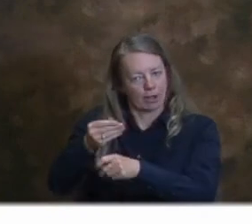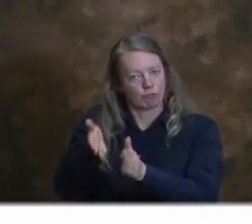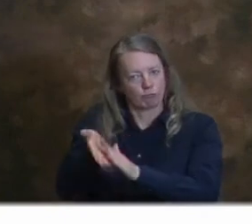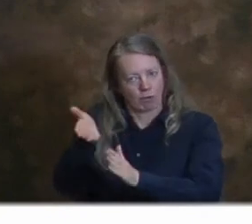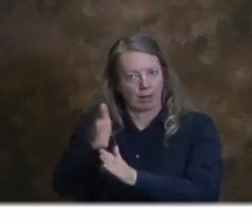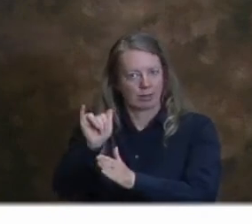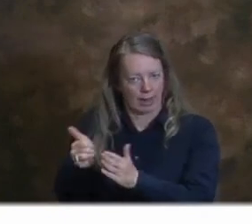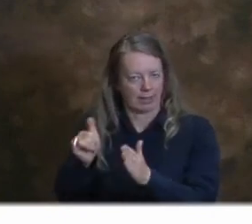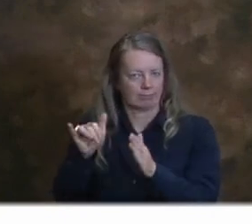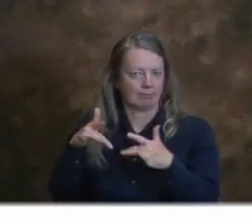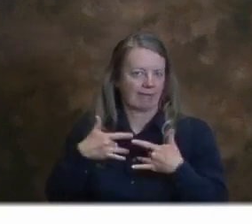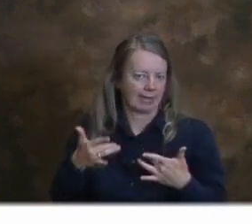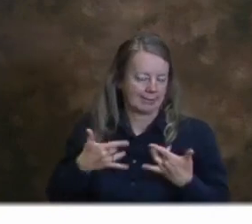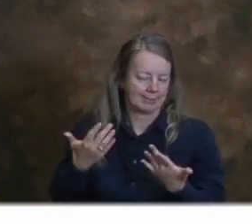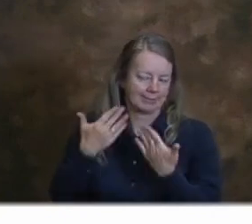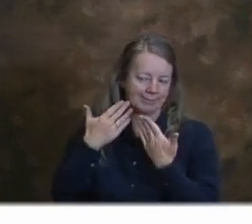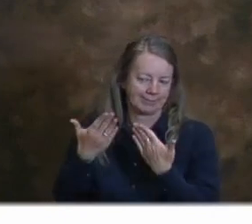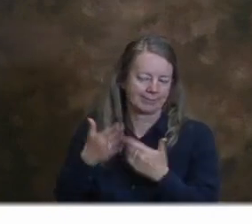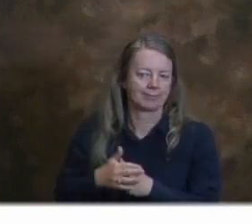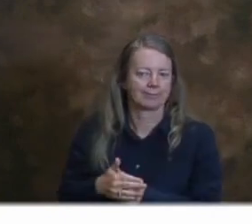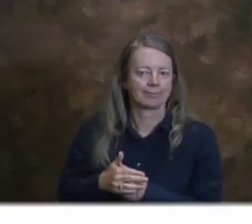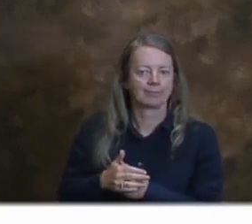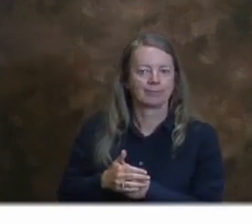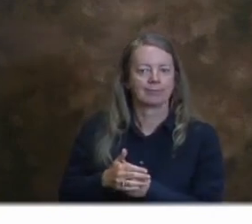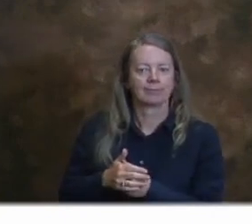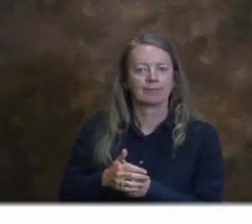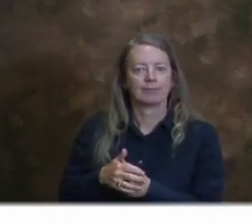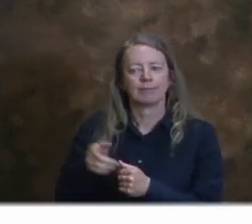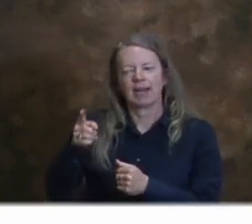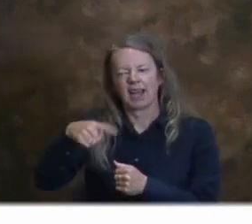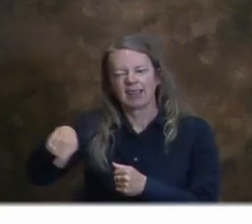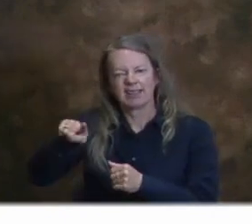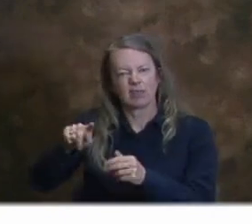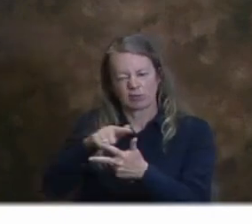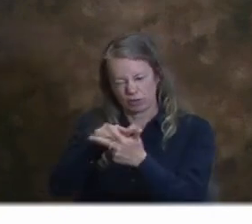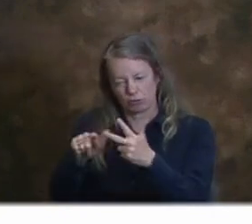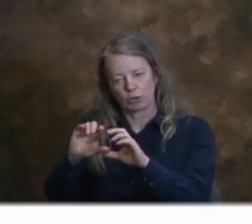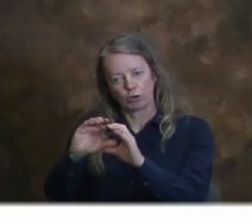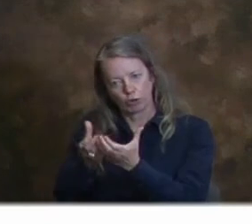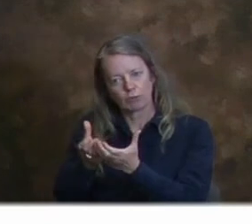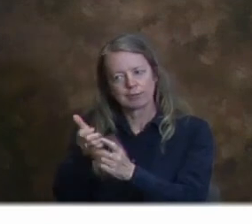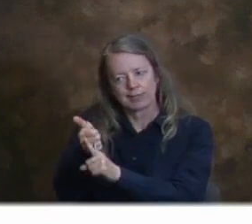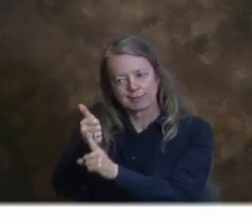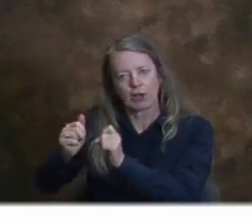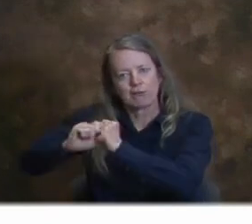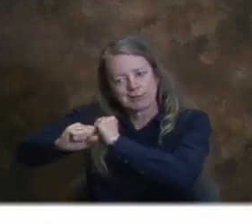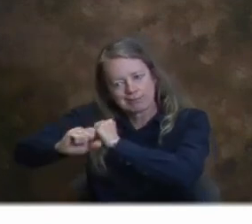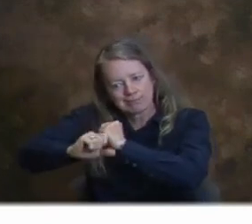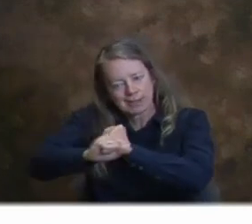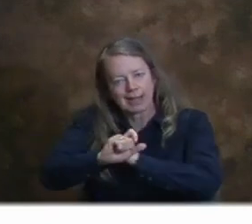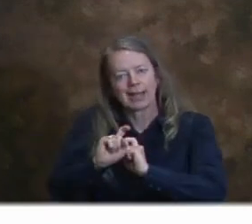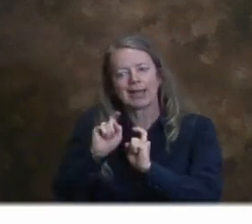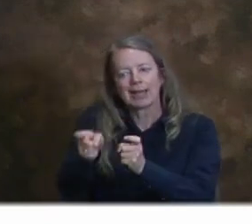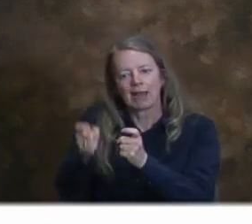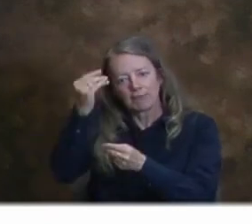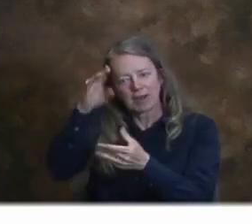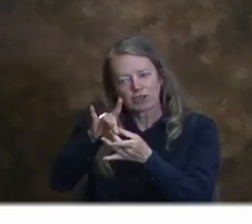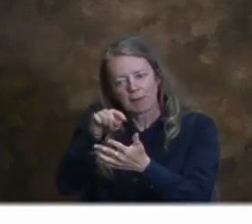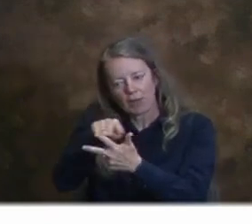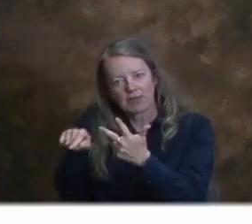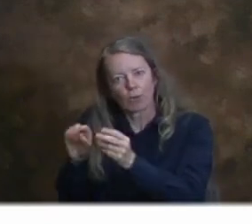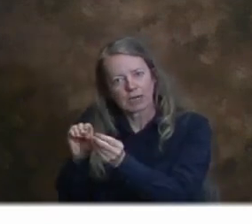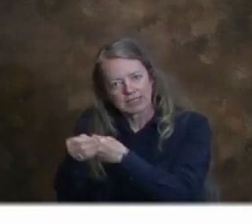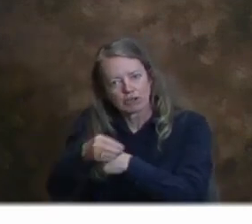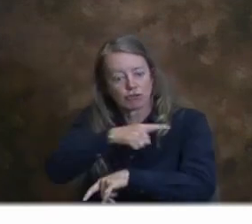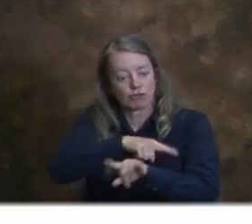event, who also provided lots of wraparound information while we were providing vaccine. And as a reminder to